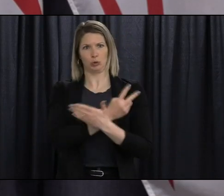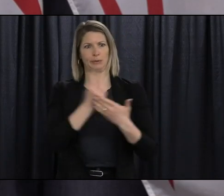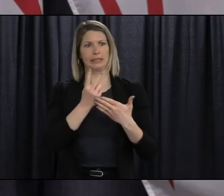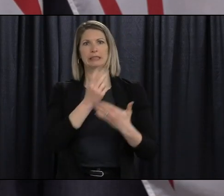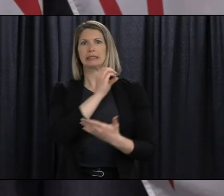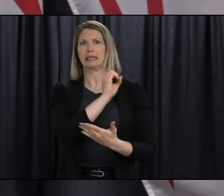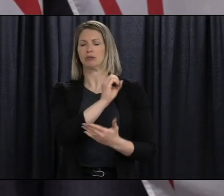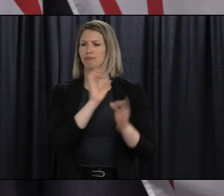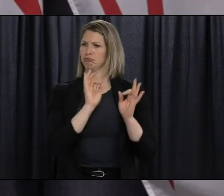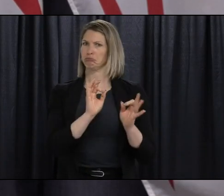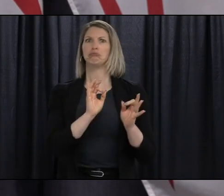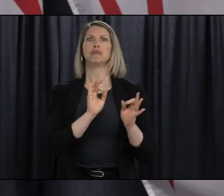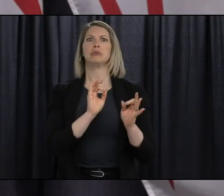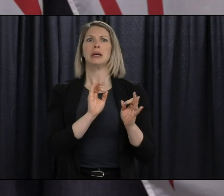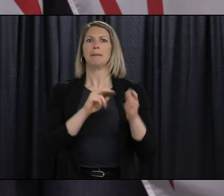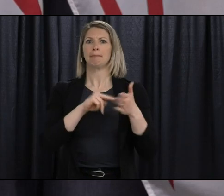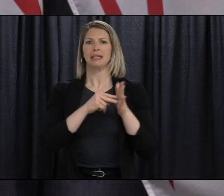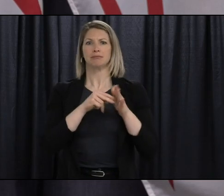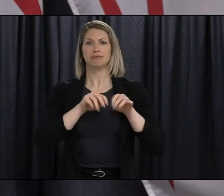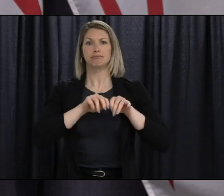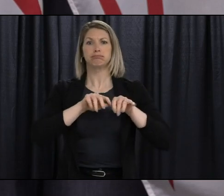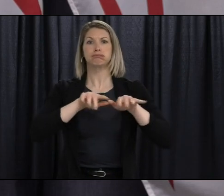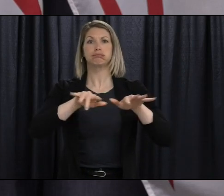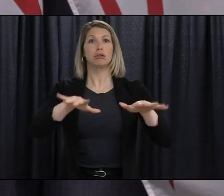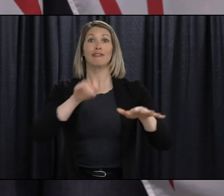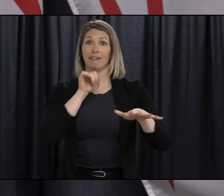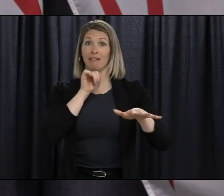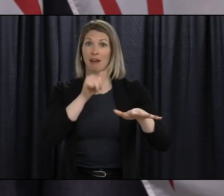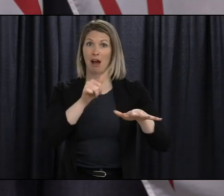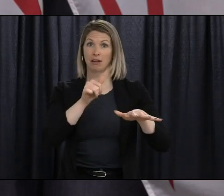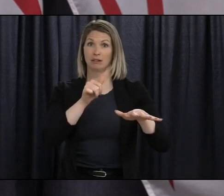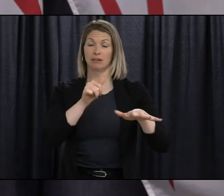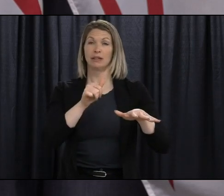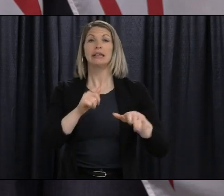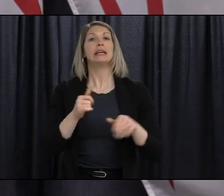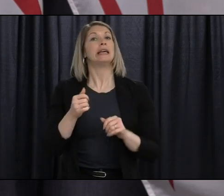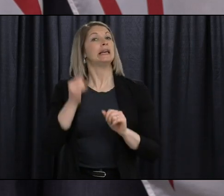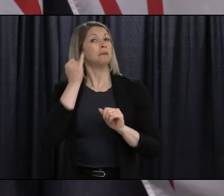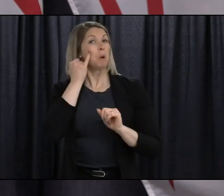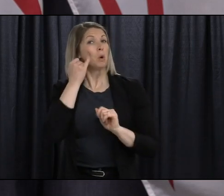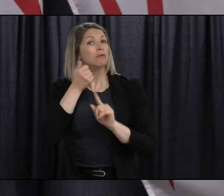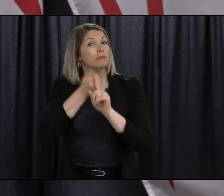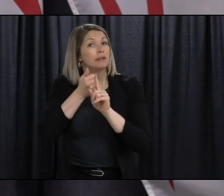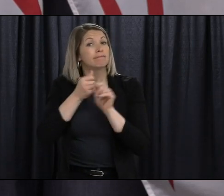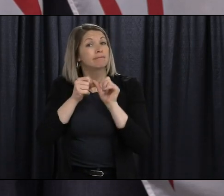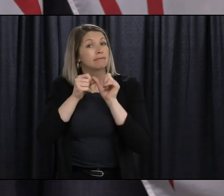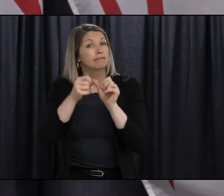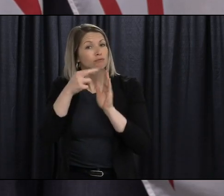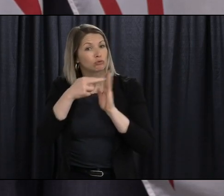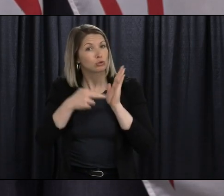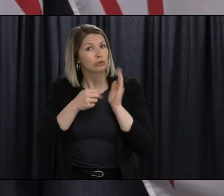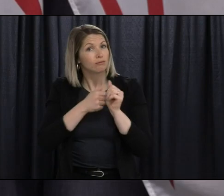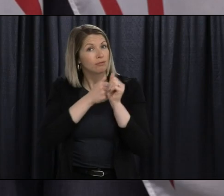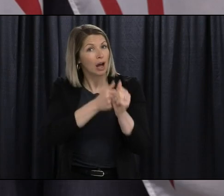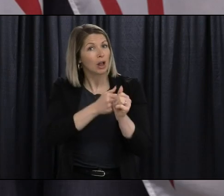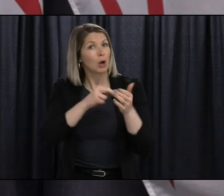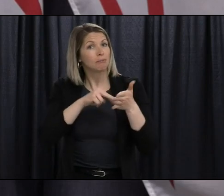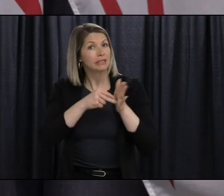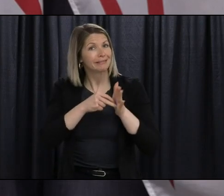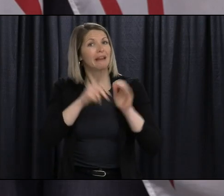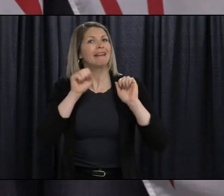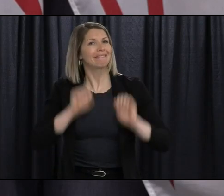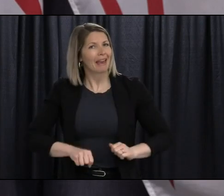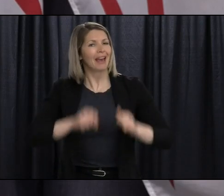as we continue to do so, we will slowly but surely move through the provincial COVID-19 alert system. It will take our